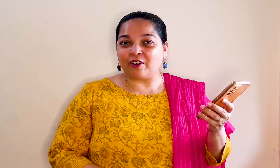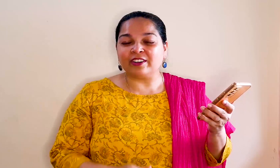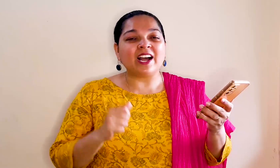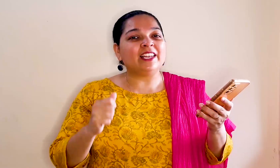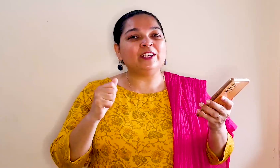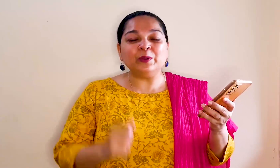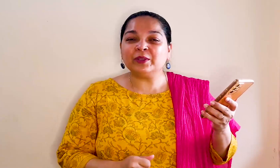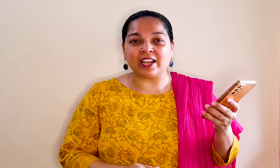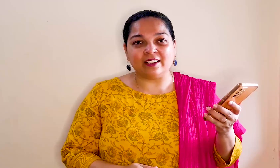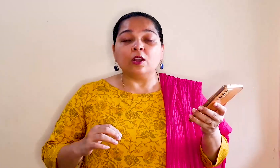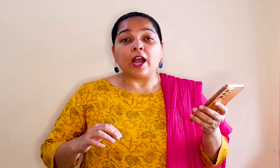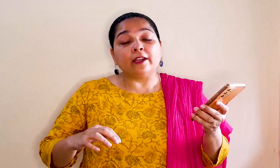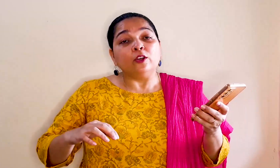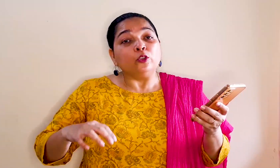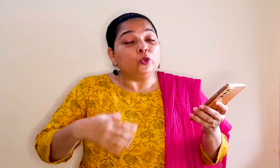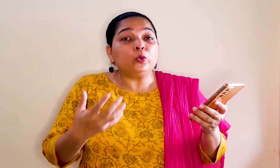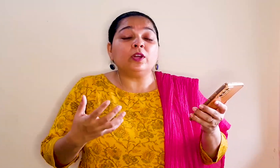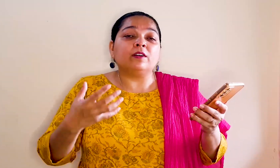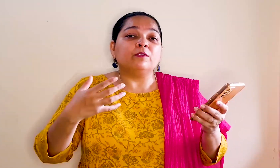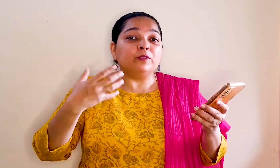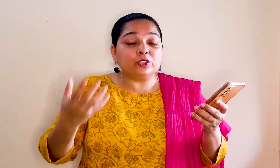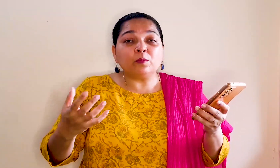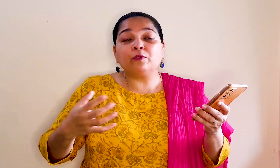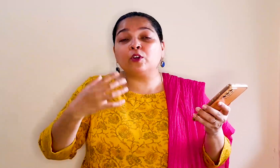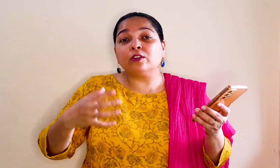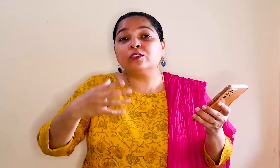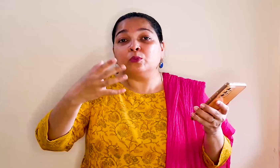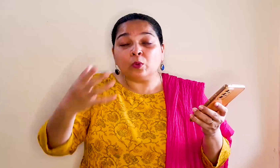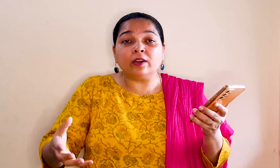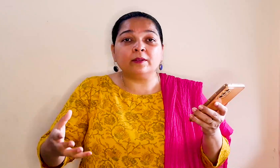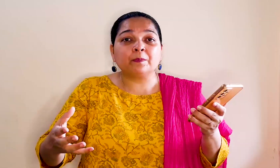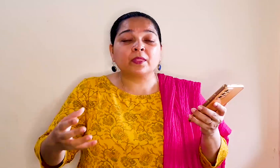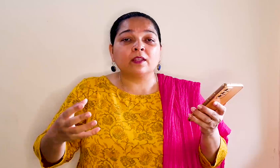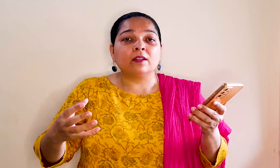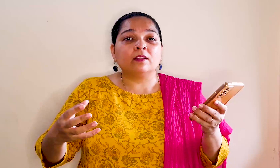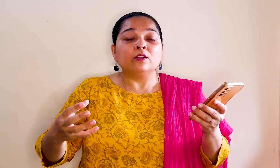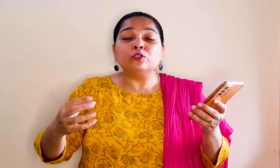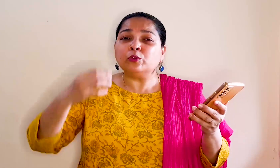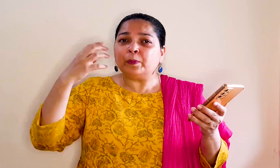of God, hallelujah. And through the wisdom of God's Word,